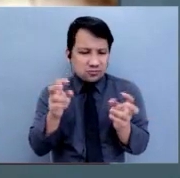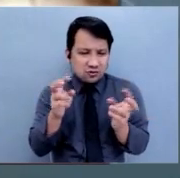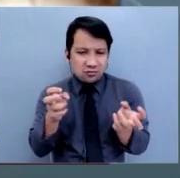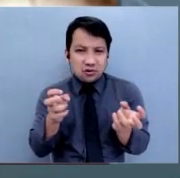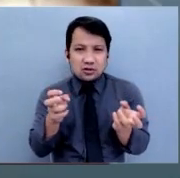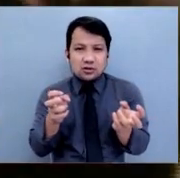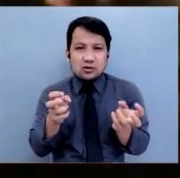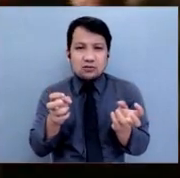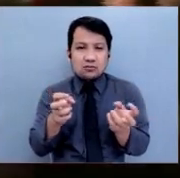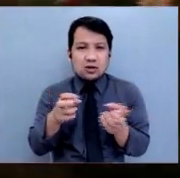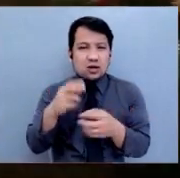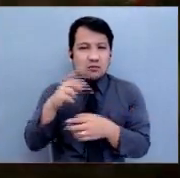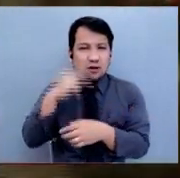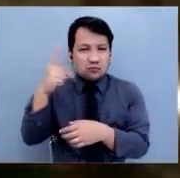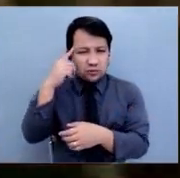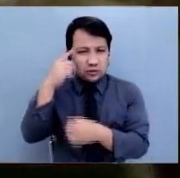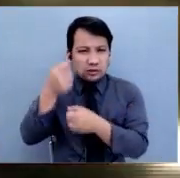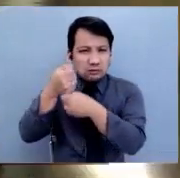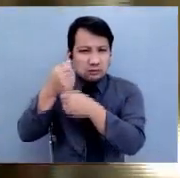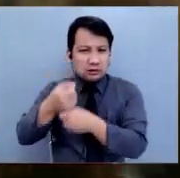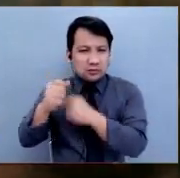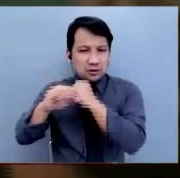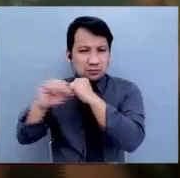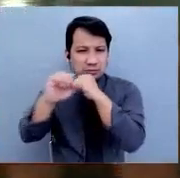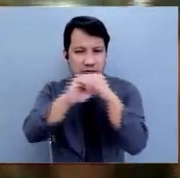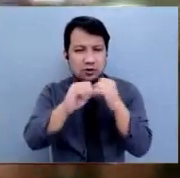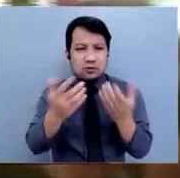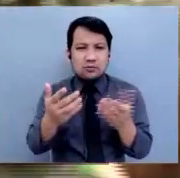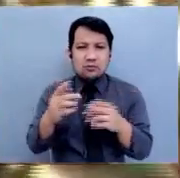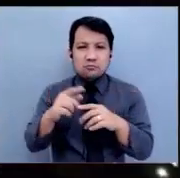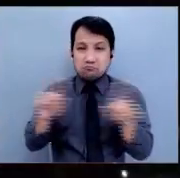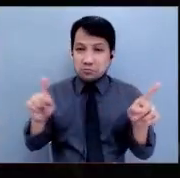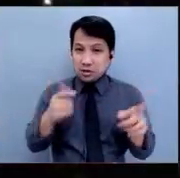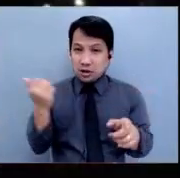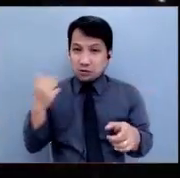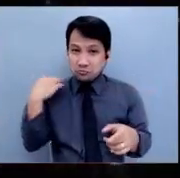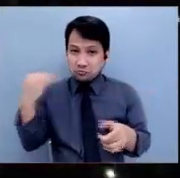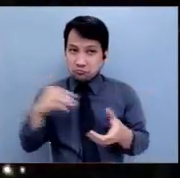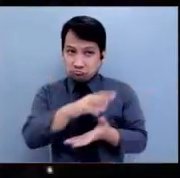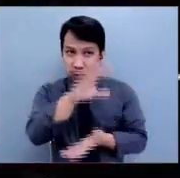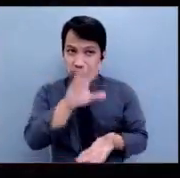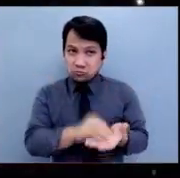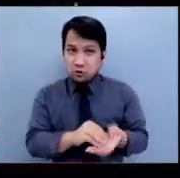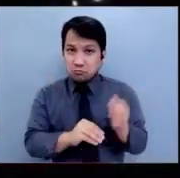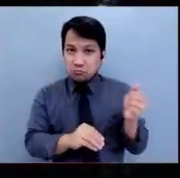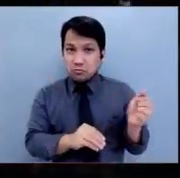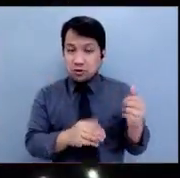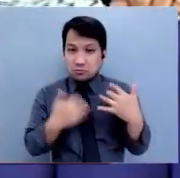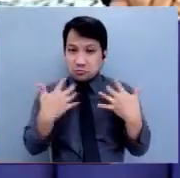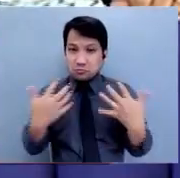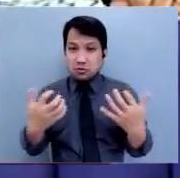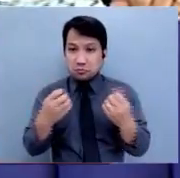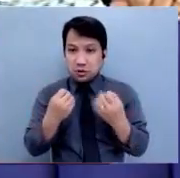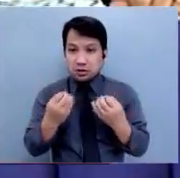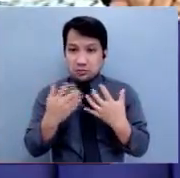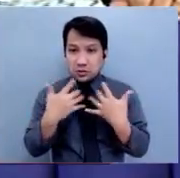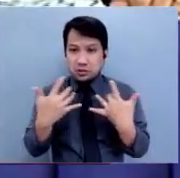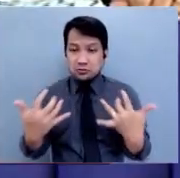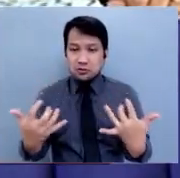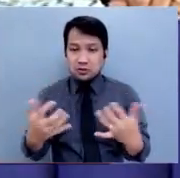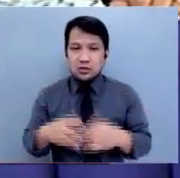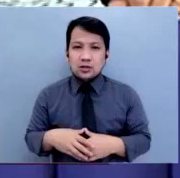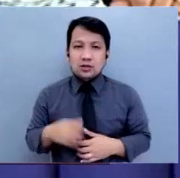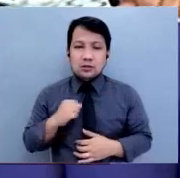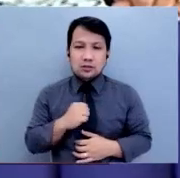political rallies. May balak naman ba ang ilang pang presidential candidate na makipagsiklaban ng political rally? Si Senator